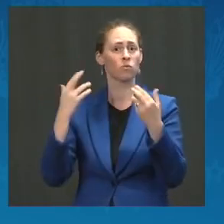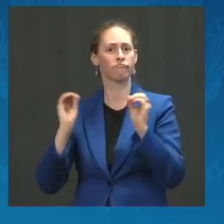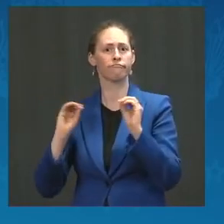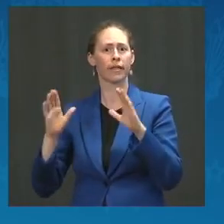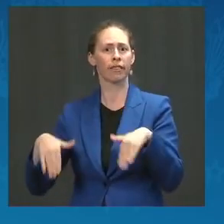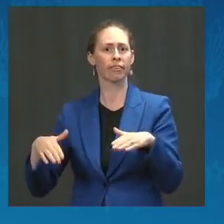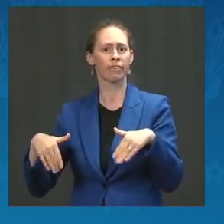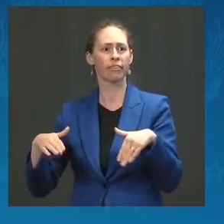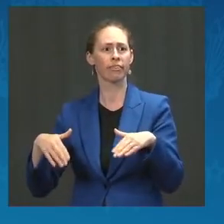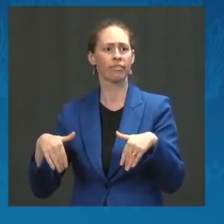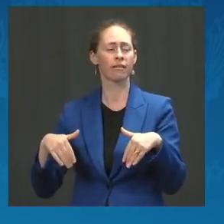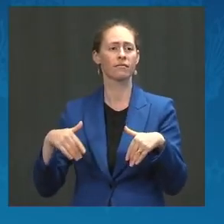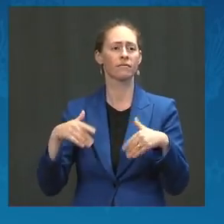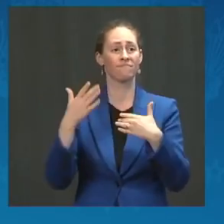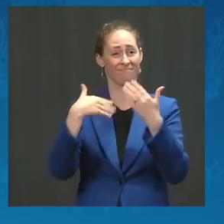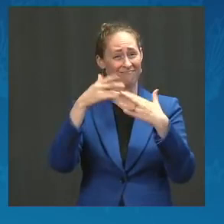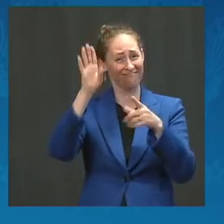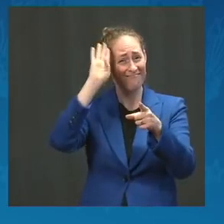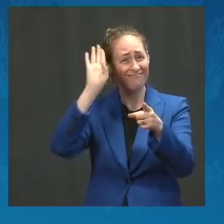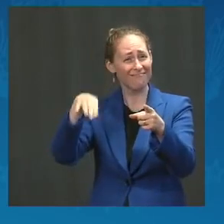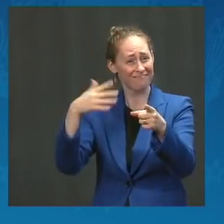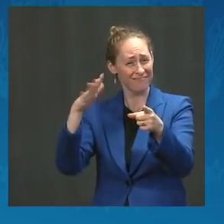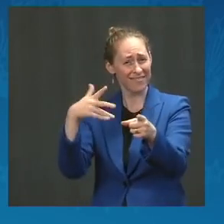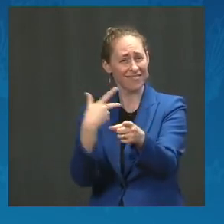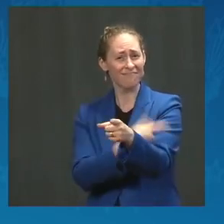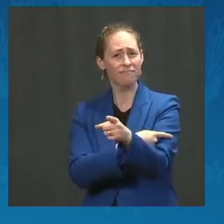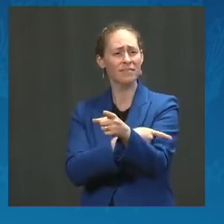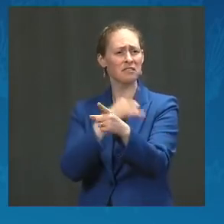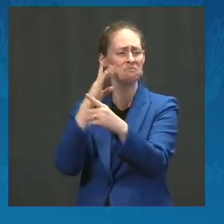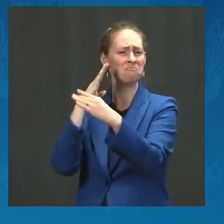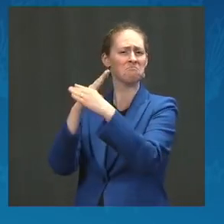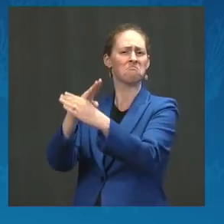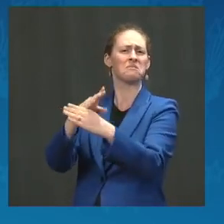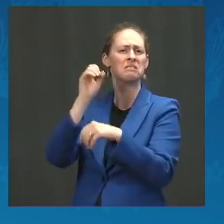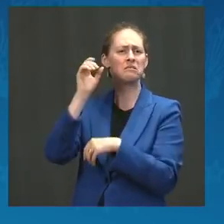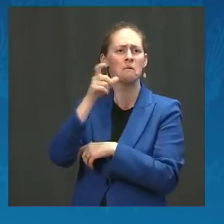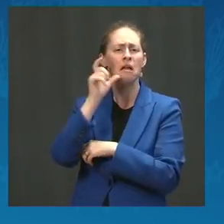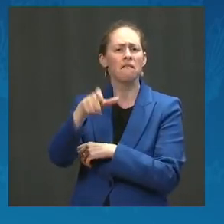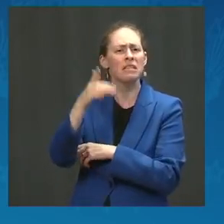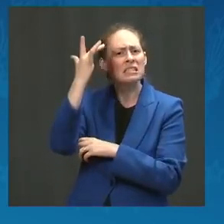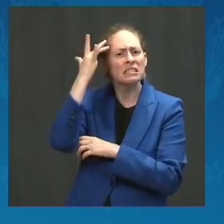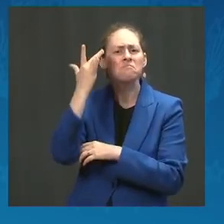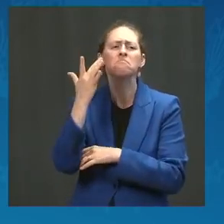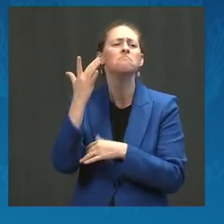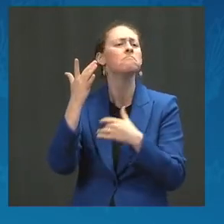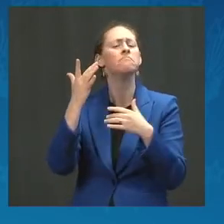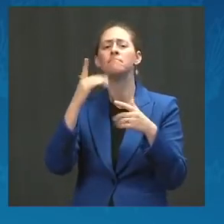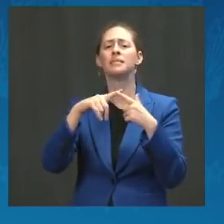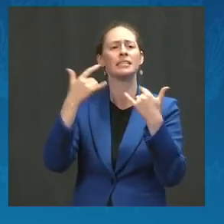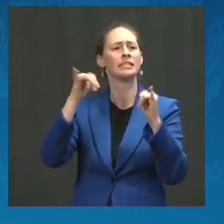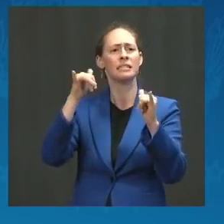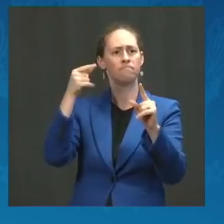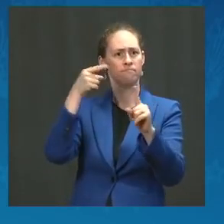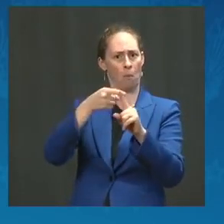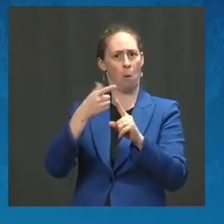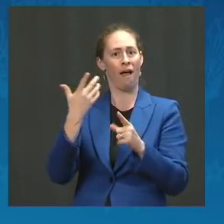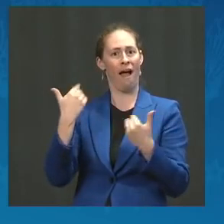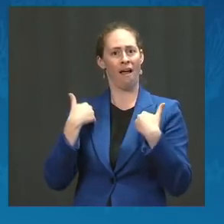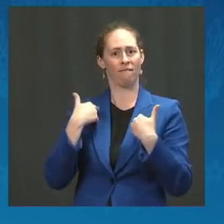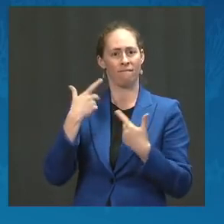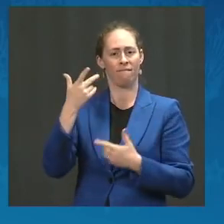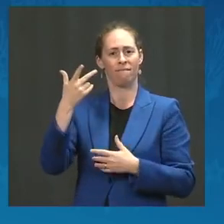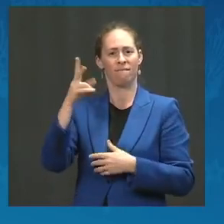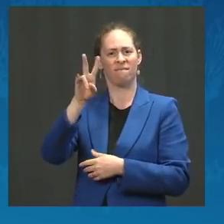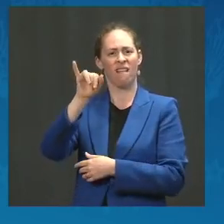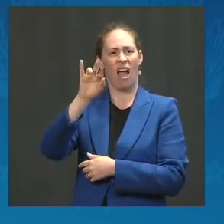and protected from severe illness from COVID-19, you could have the Delta variant in your system and spread it to someone